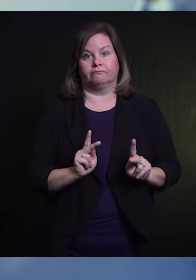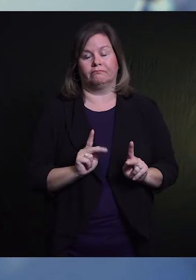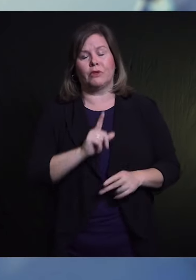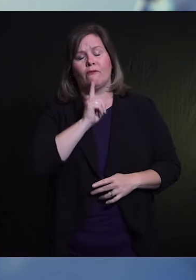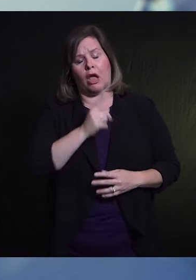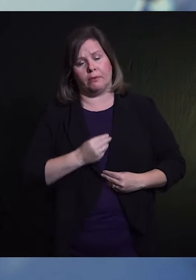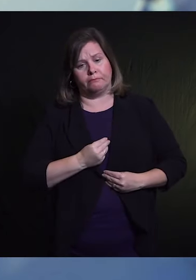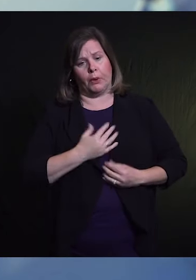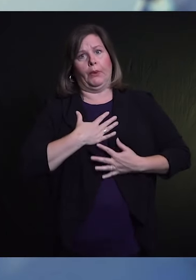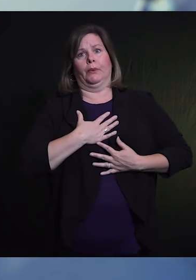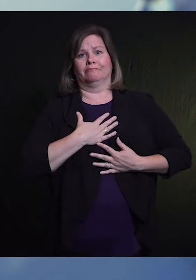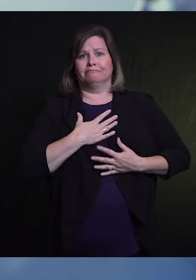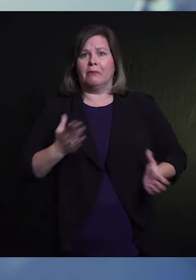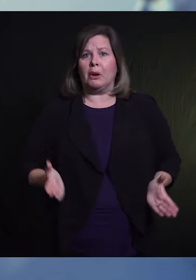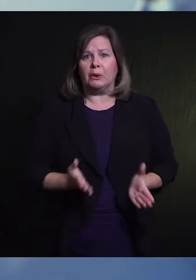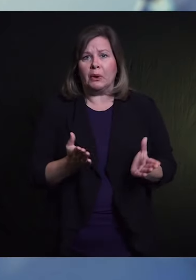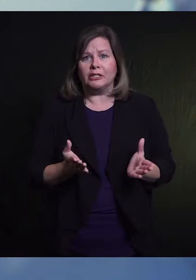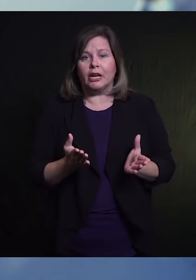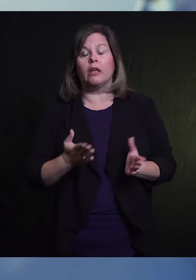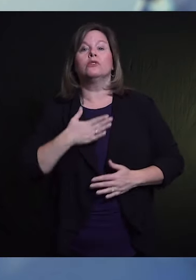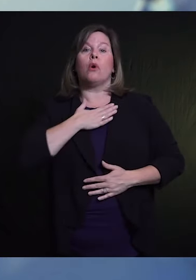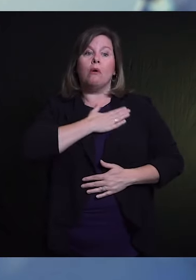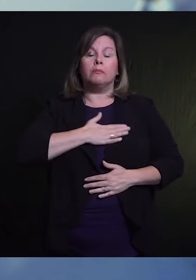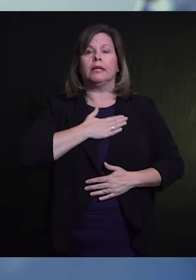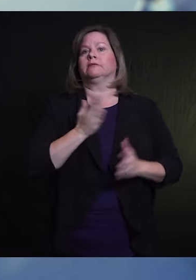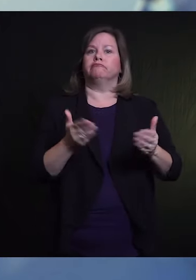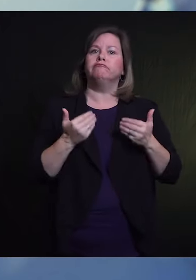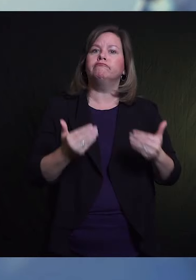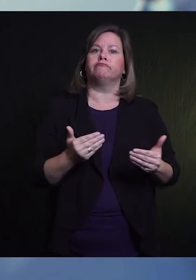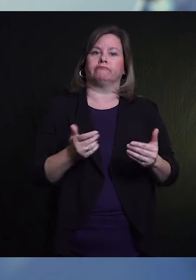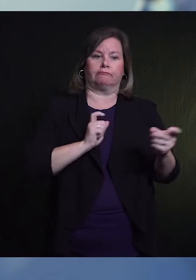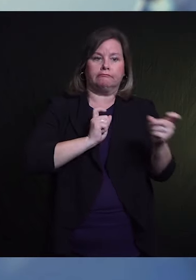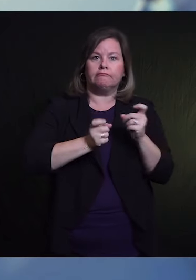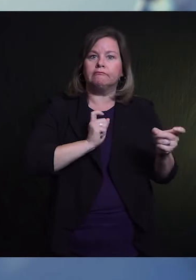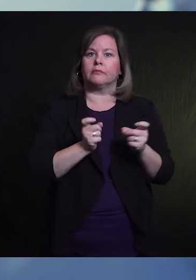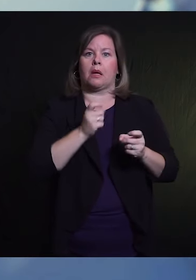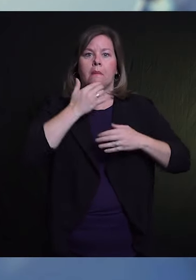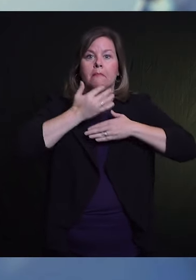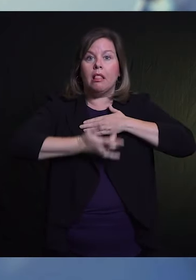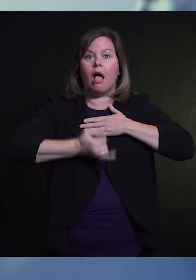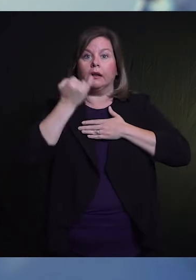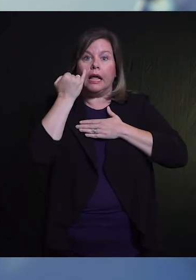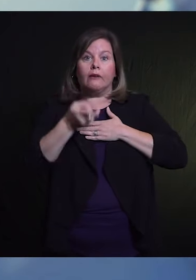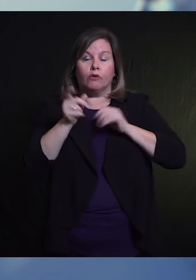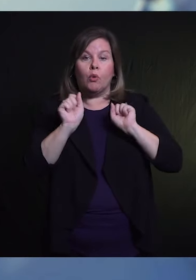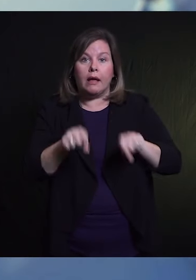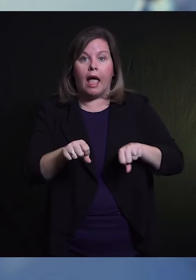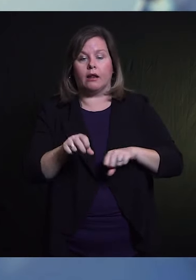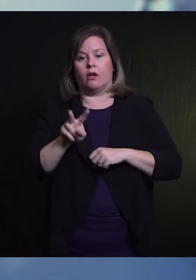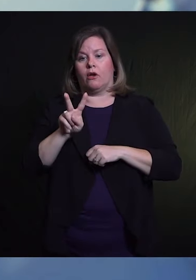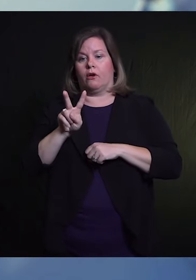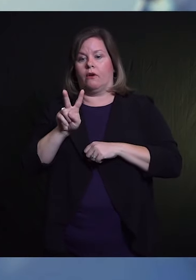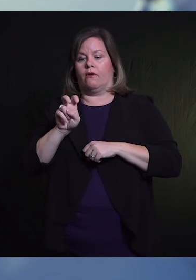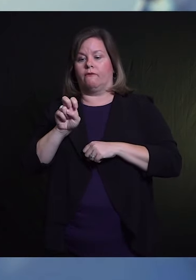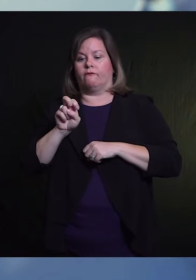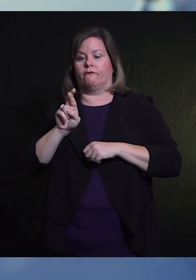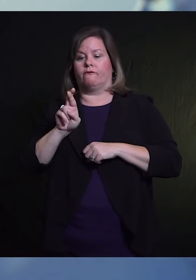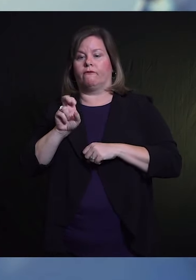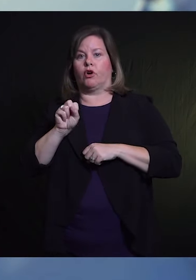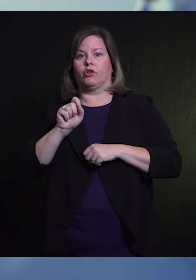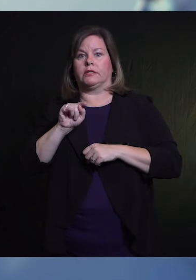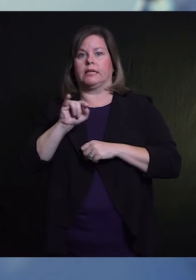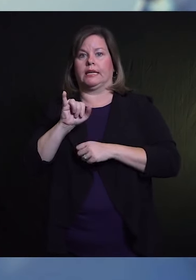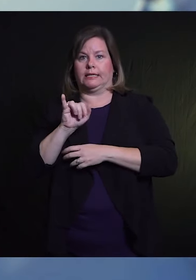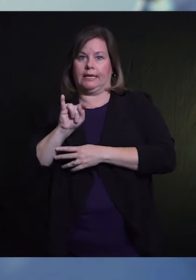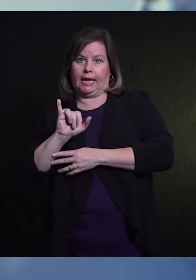you once again to donate blood if you can. Versity, our community's blood bank, is doing a blood drive